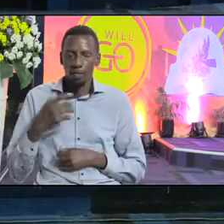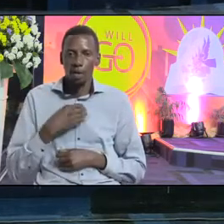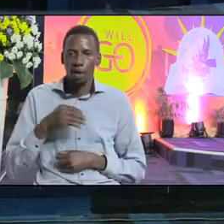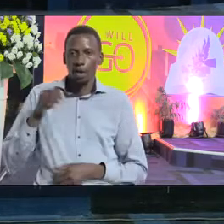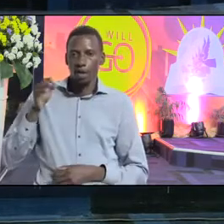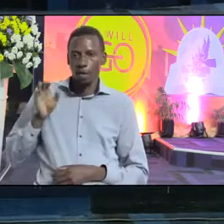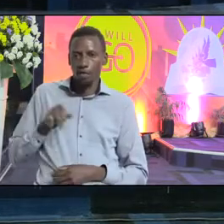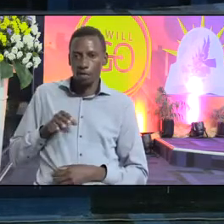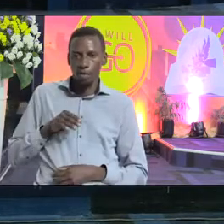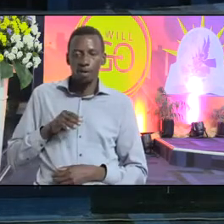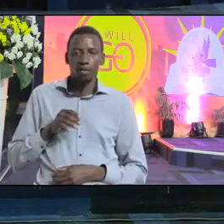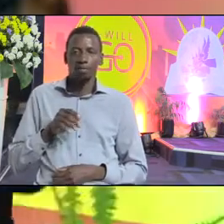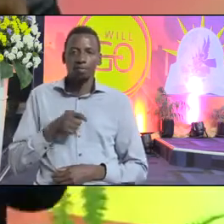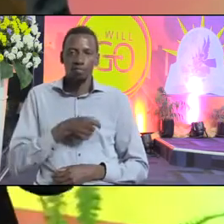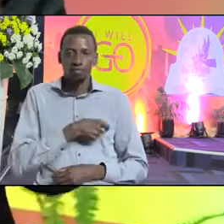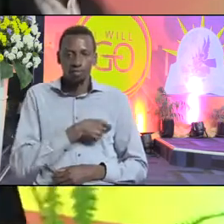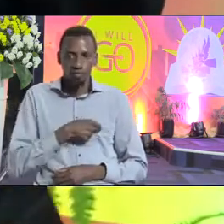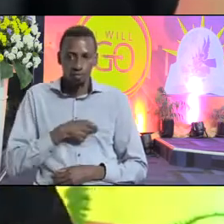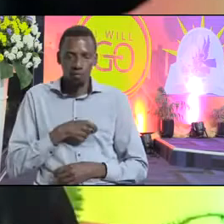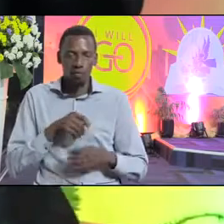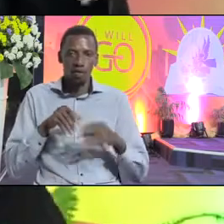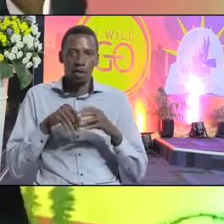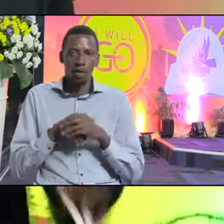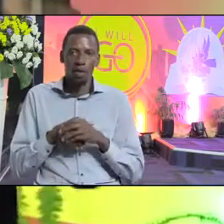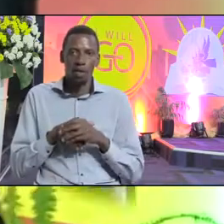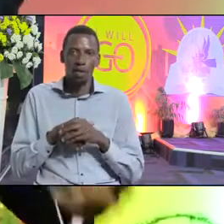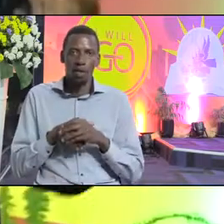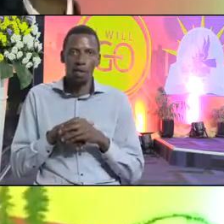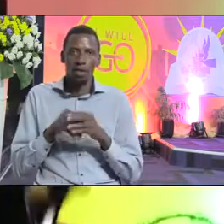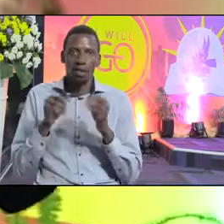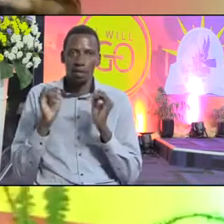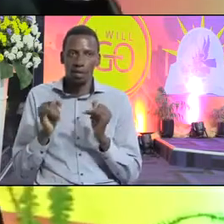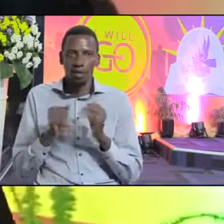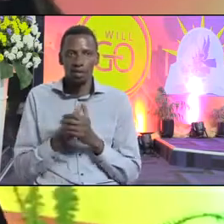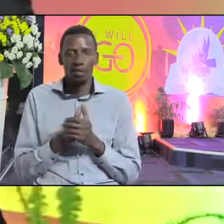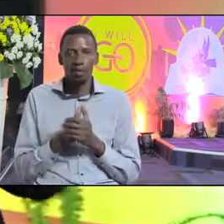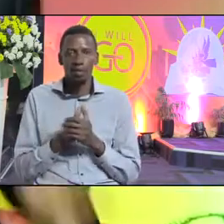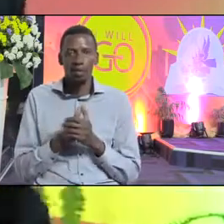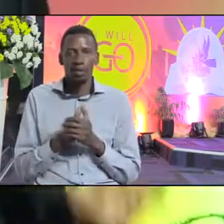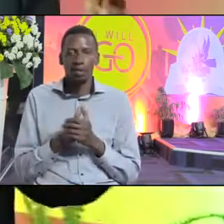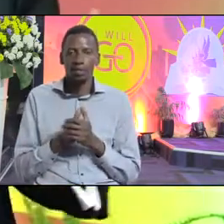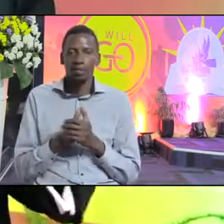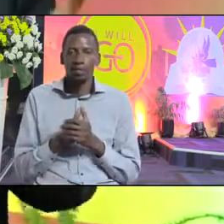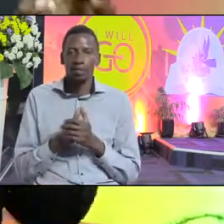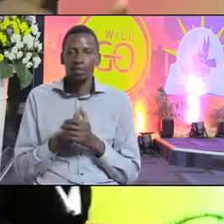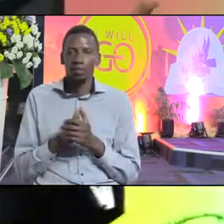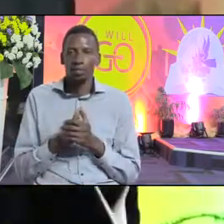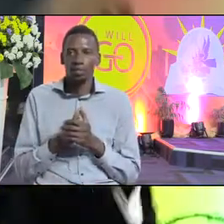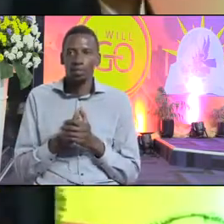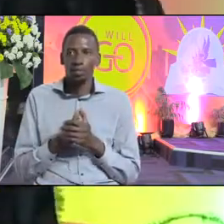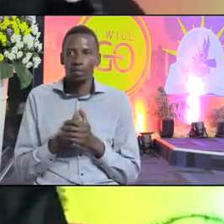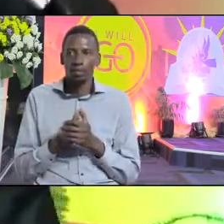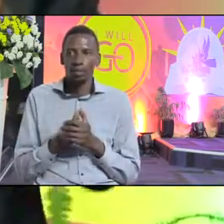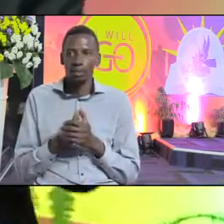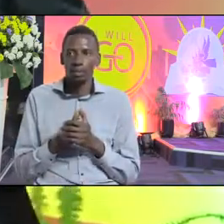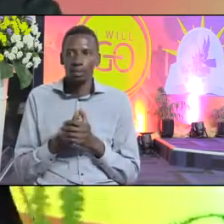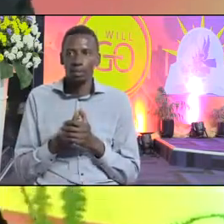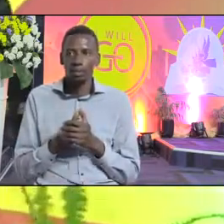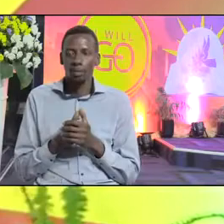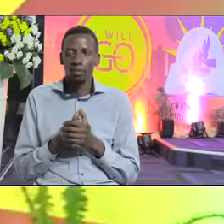Testament. And the word in the Greek is diaconate, the noun word. Diaconate, not D-E-A,